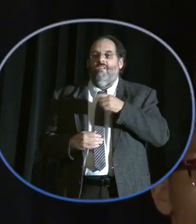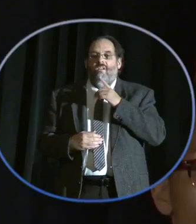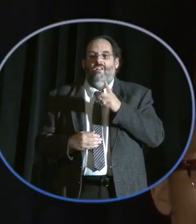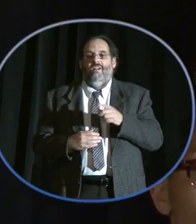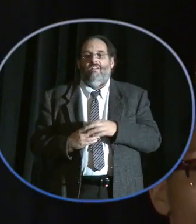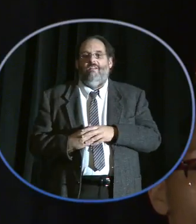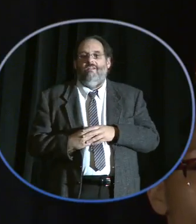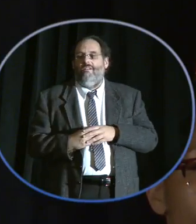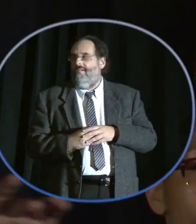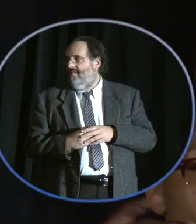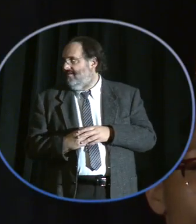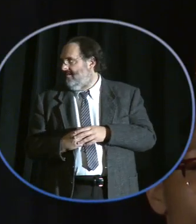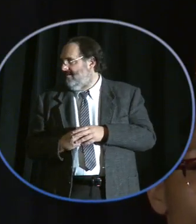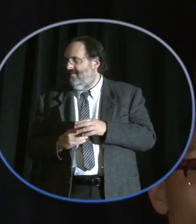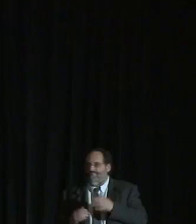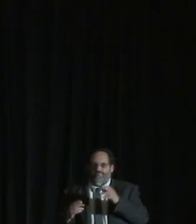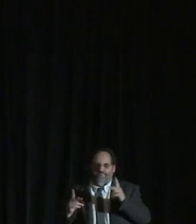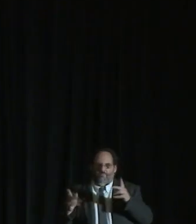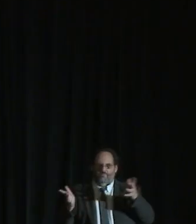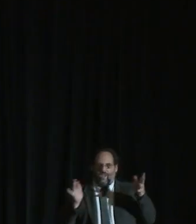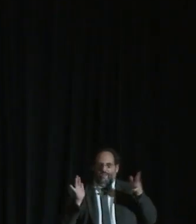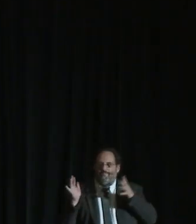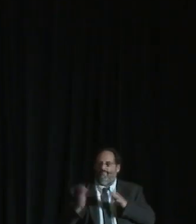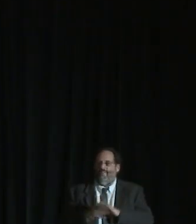else, and love everybody else.